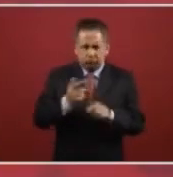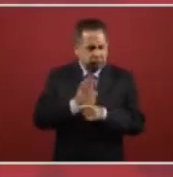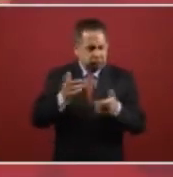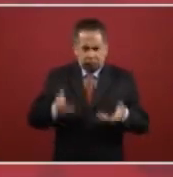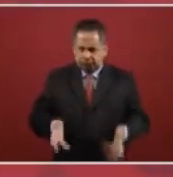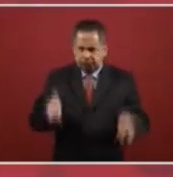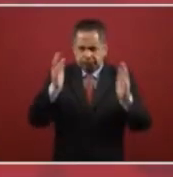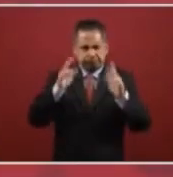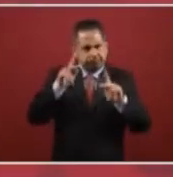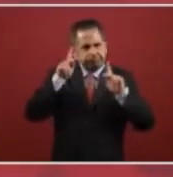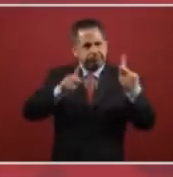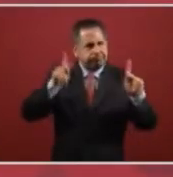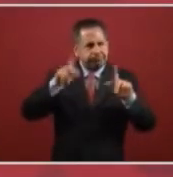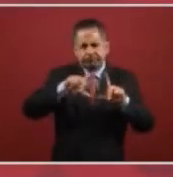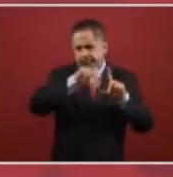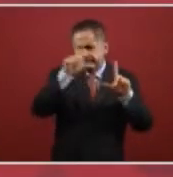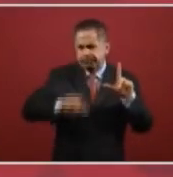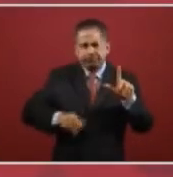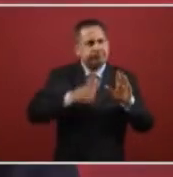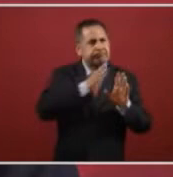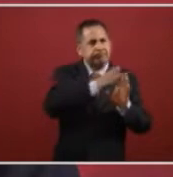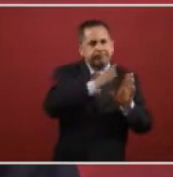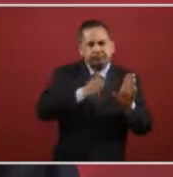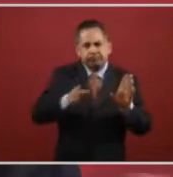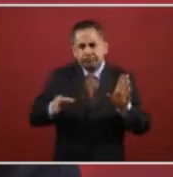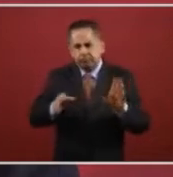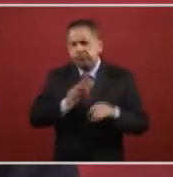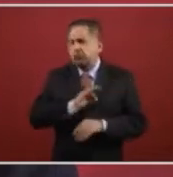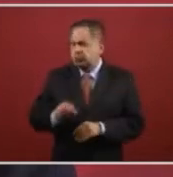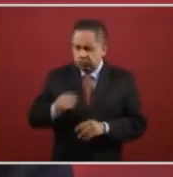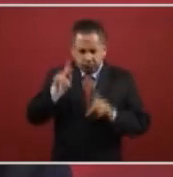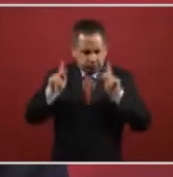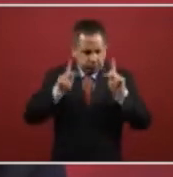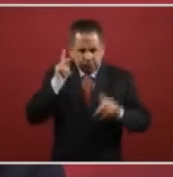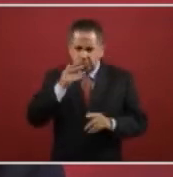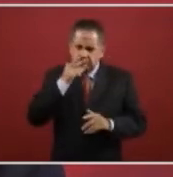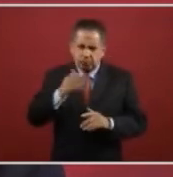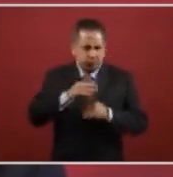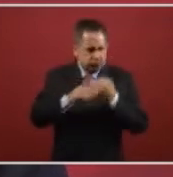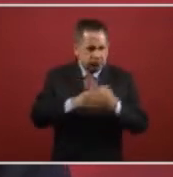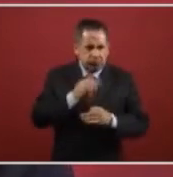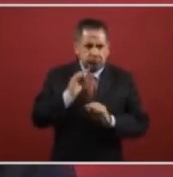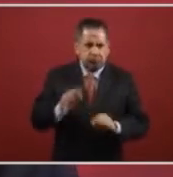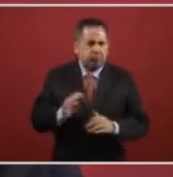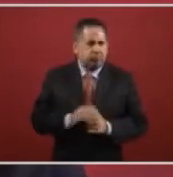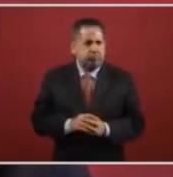Yes, you can still visit the whole country. The whole country.